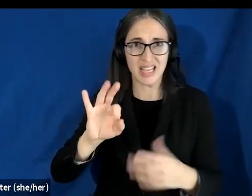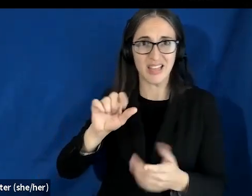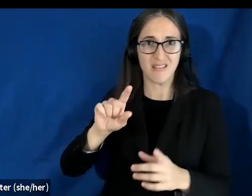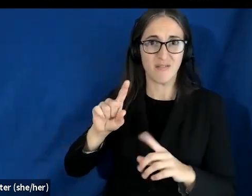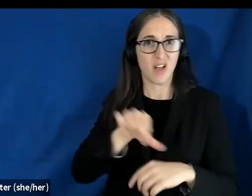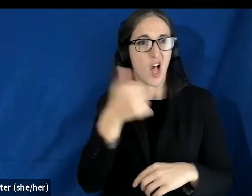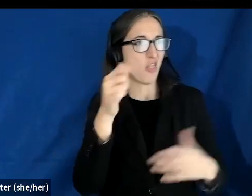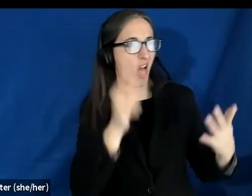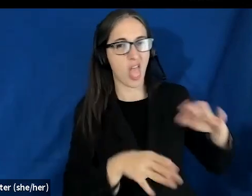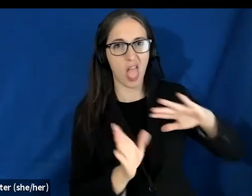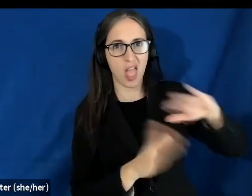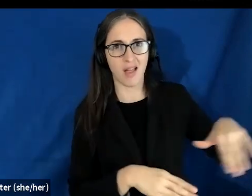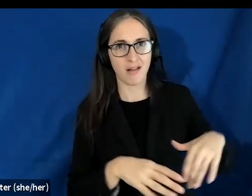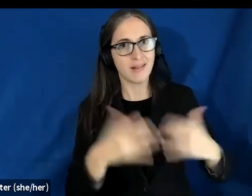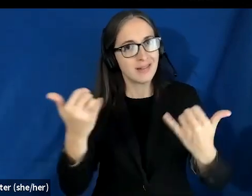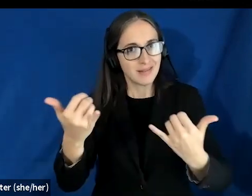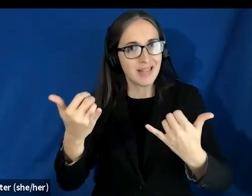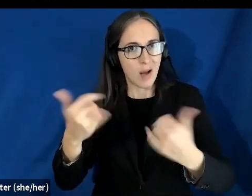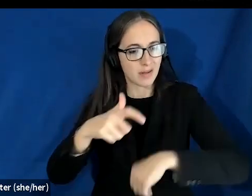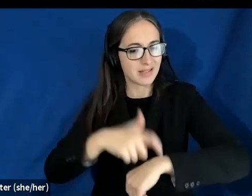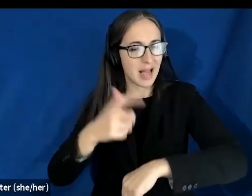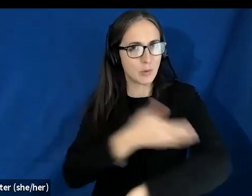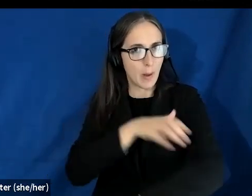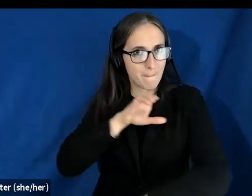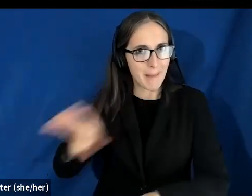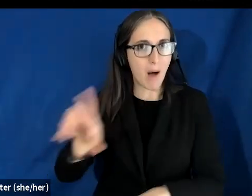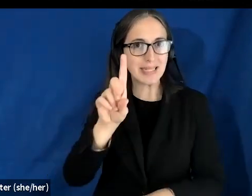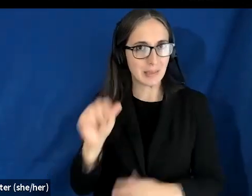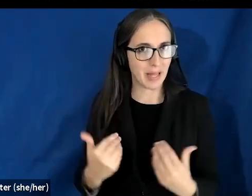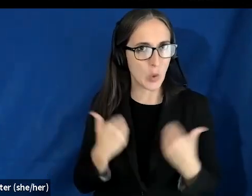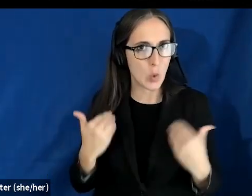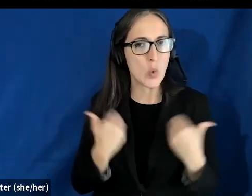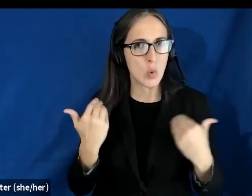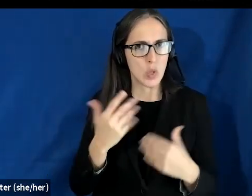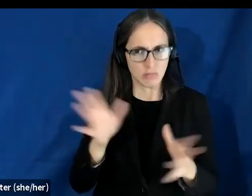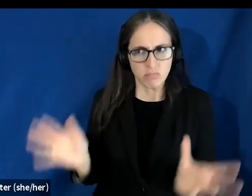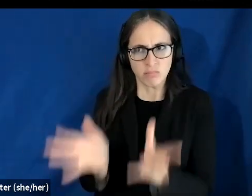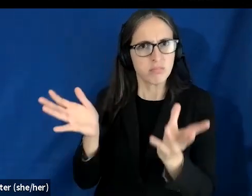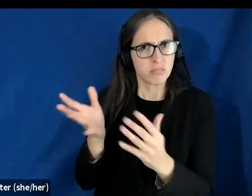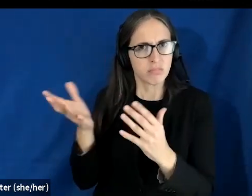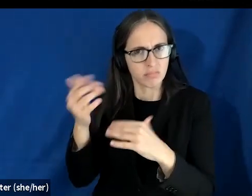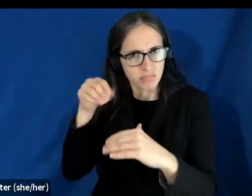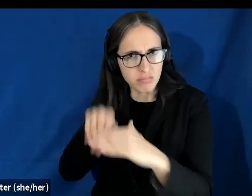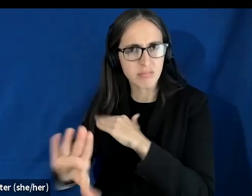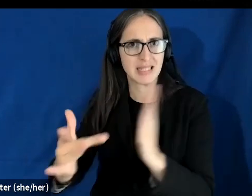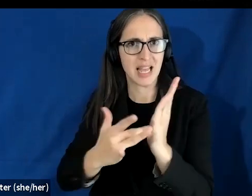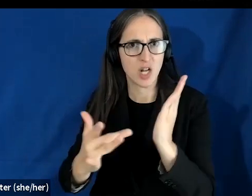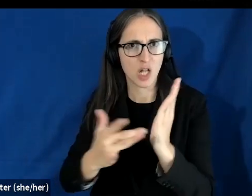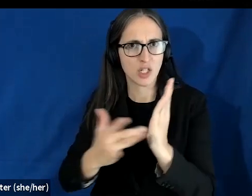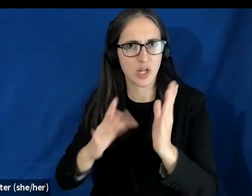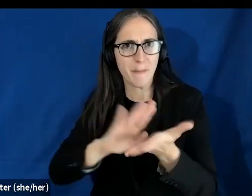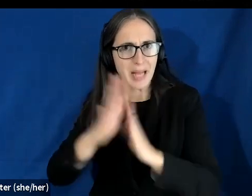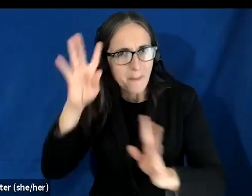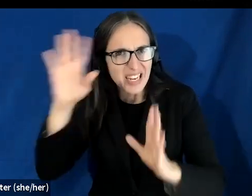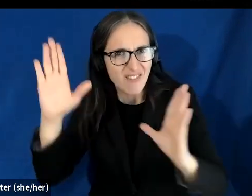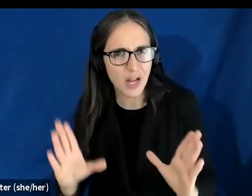our disabled youth to get them in technology, to get them to become technology innovators, inclusive innovators, and user innovators.